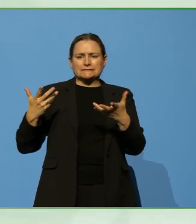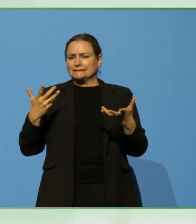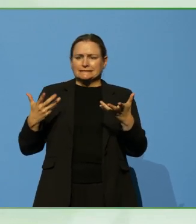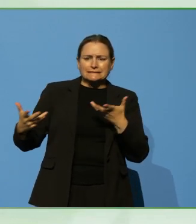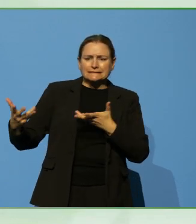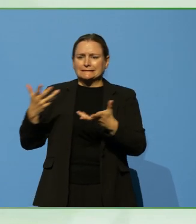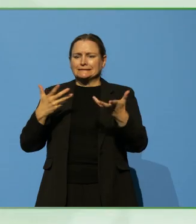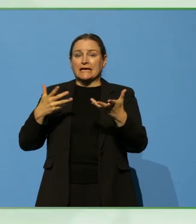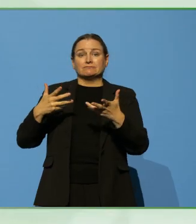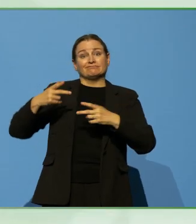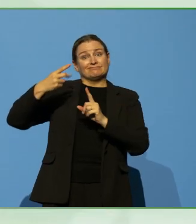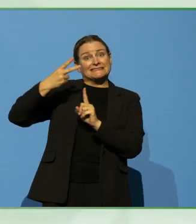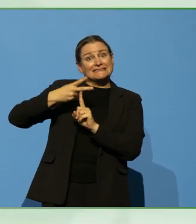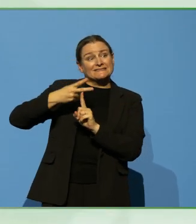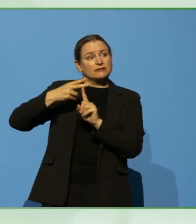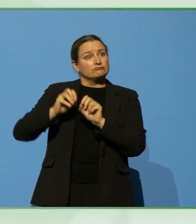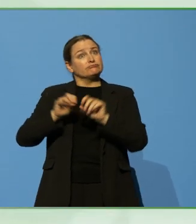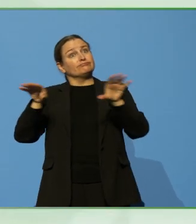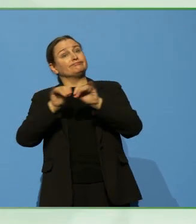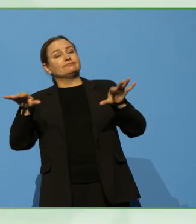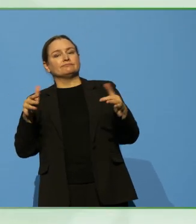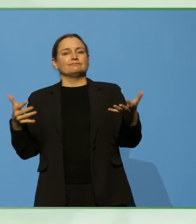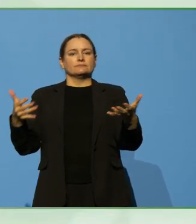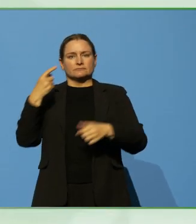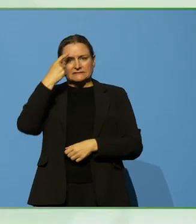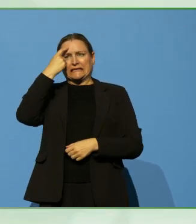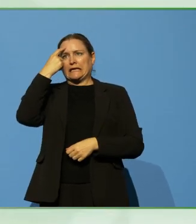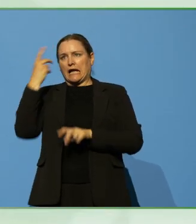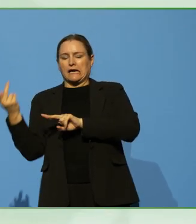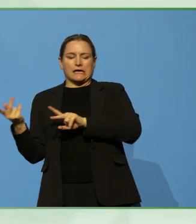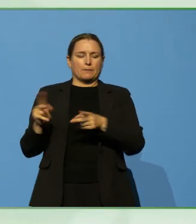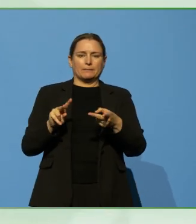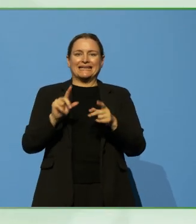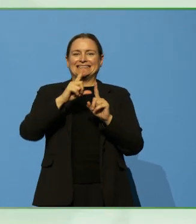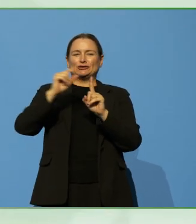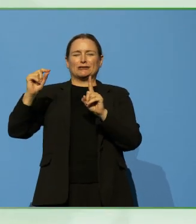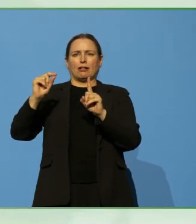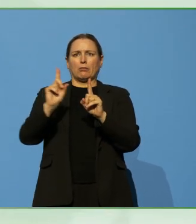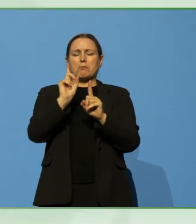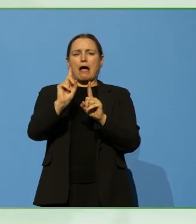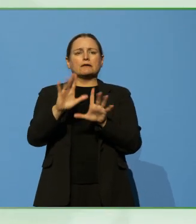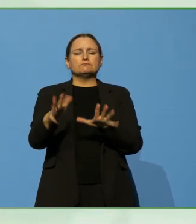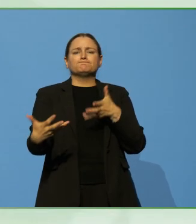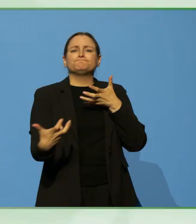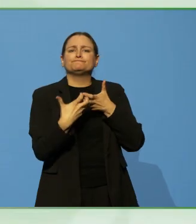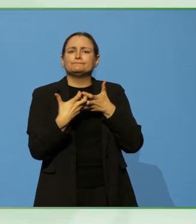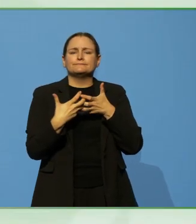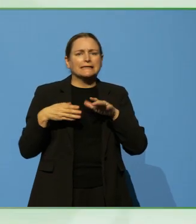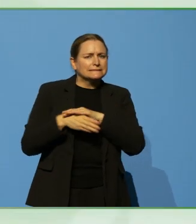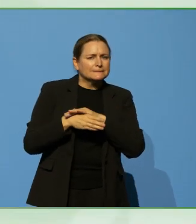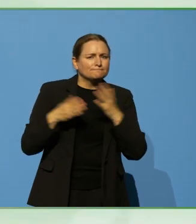think beyond making assumptions about things being digital by default. Our ambition is built around a simple